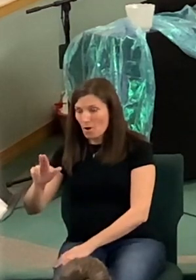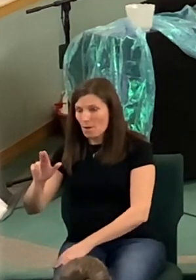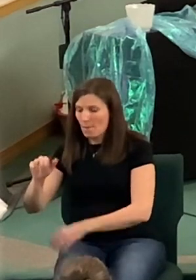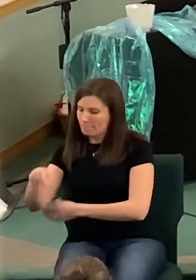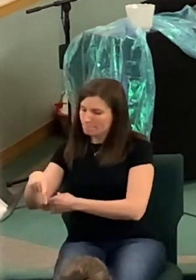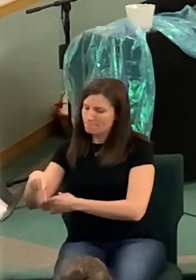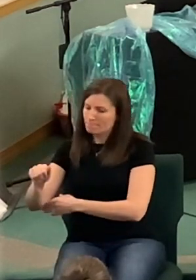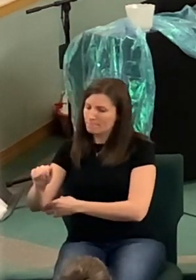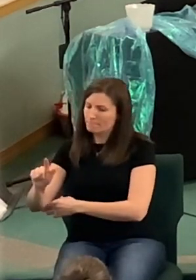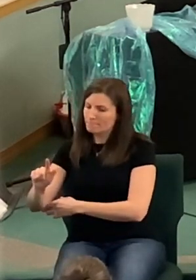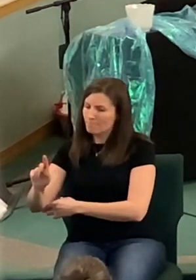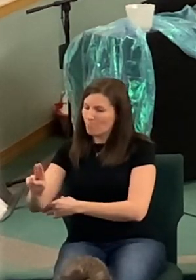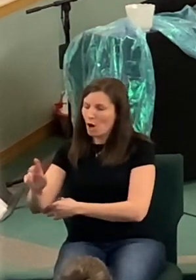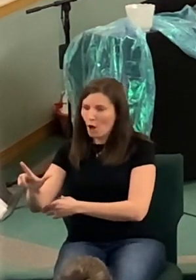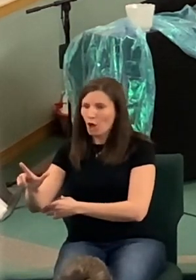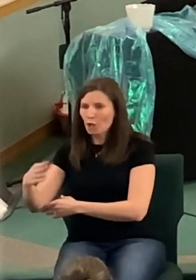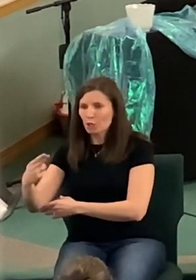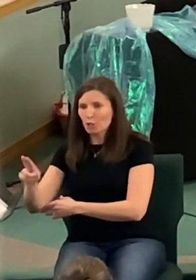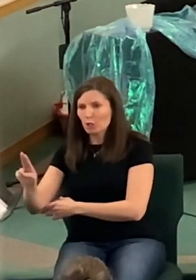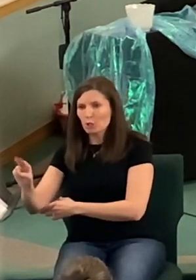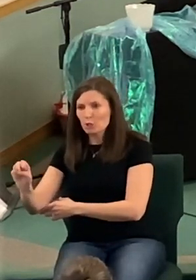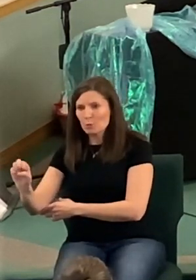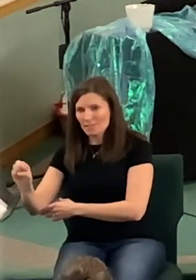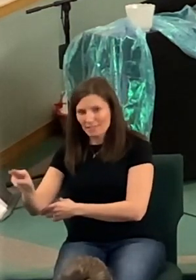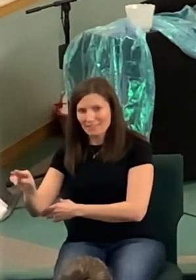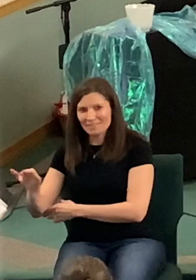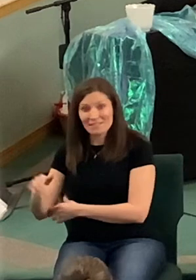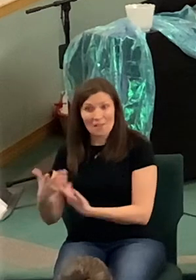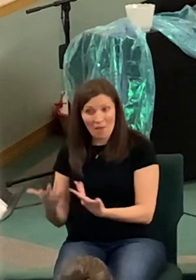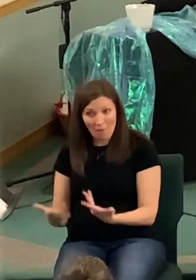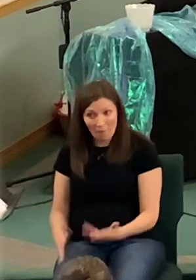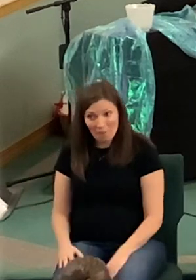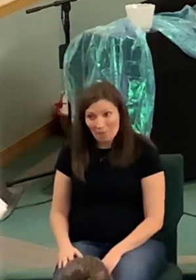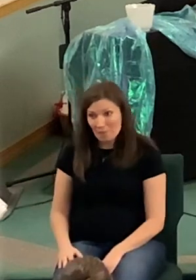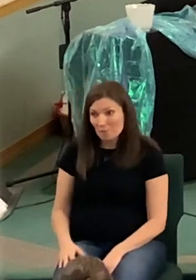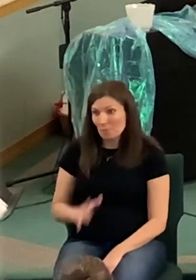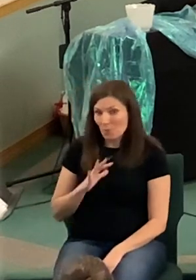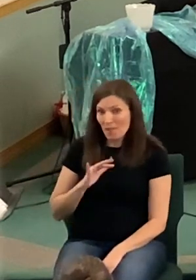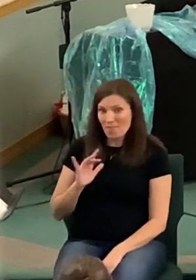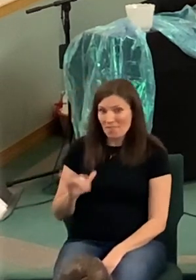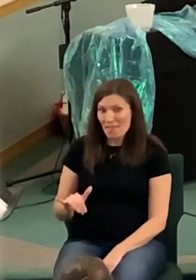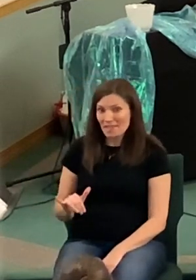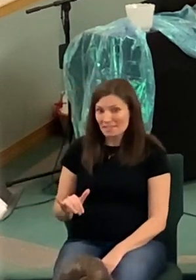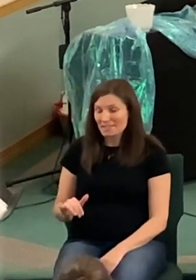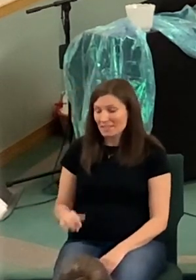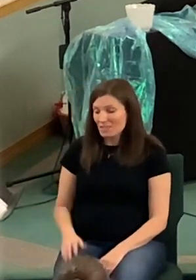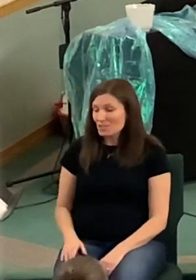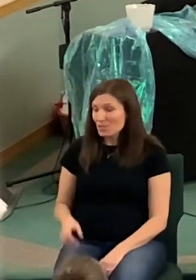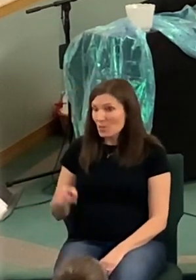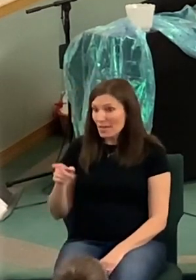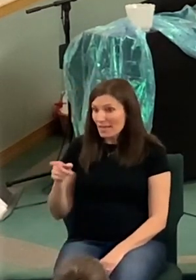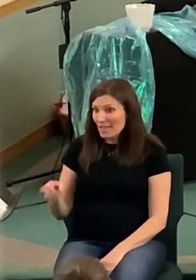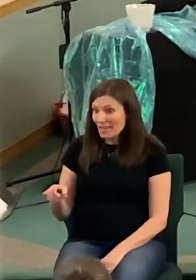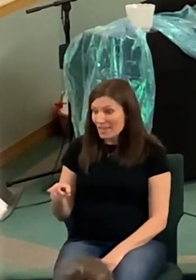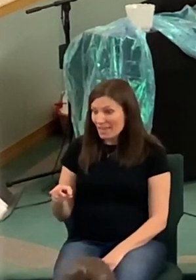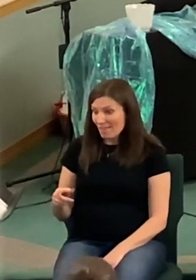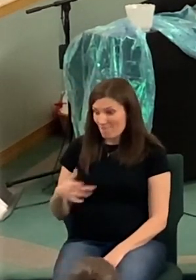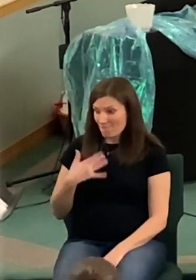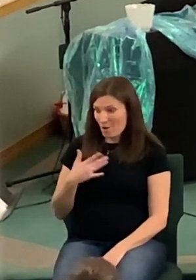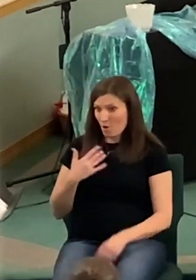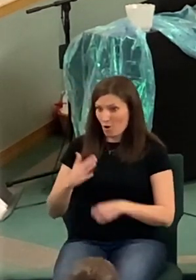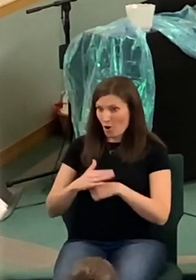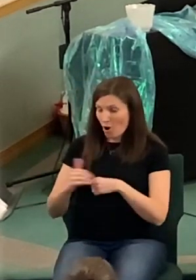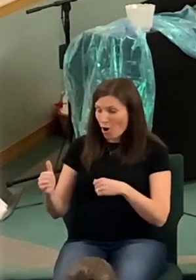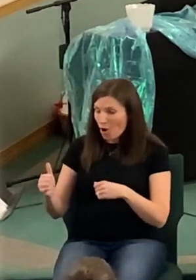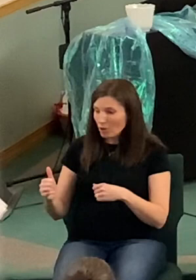that experience that his place was in the world representing God to a non-godly group of people through